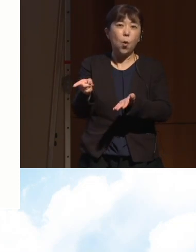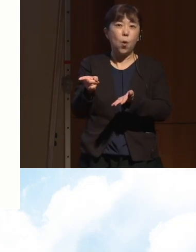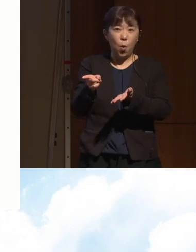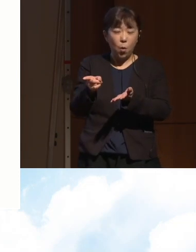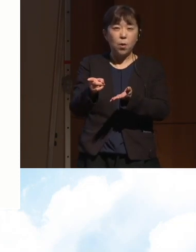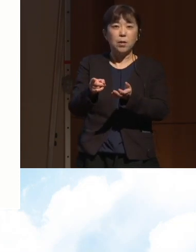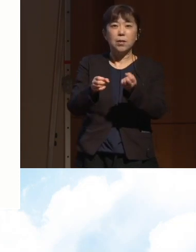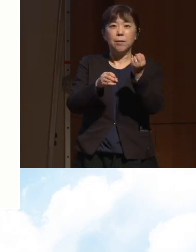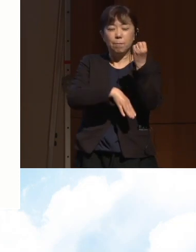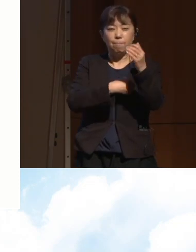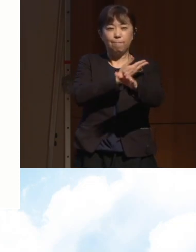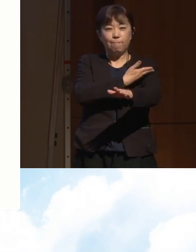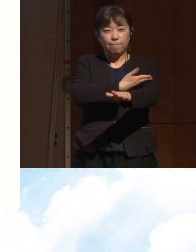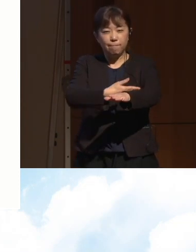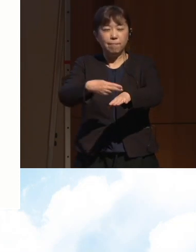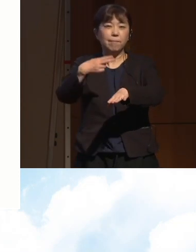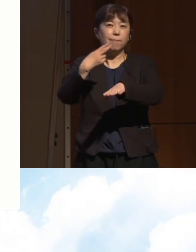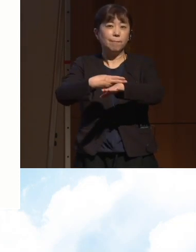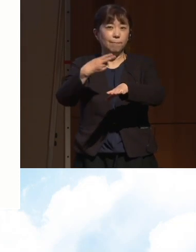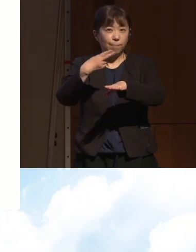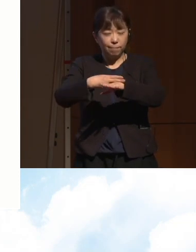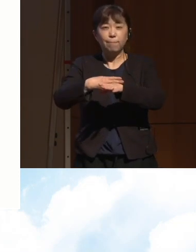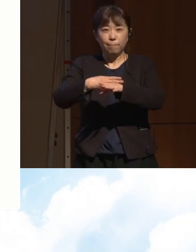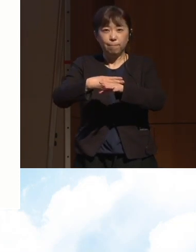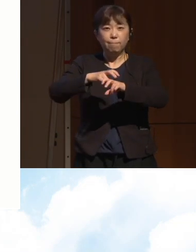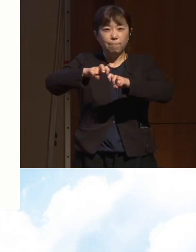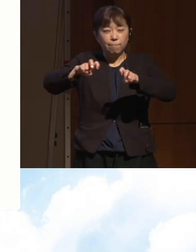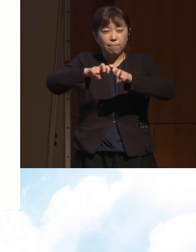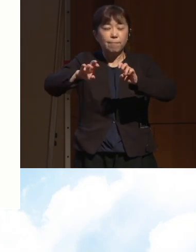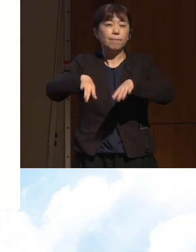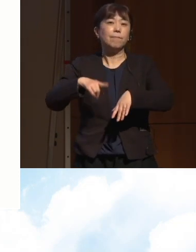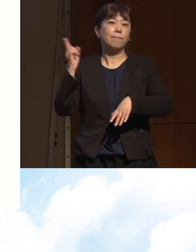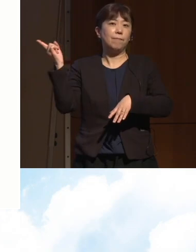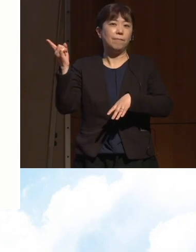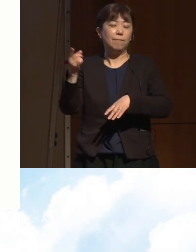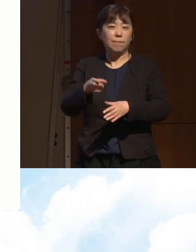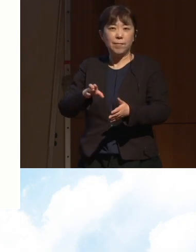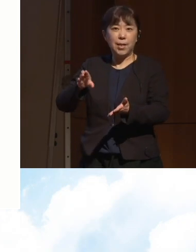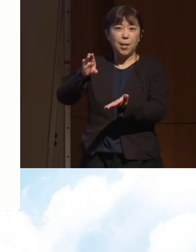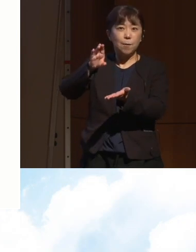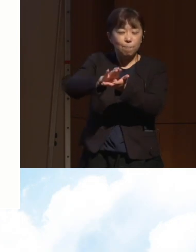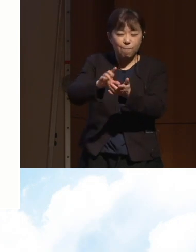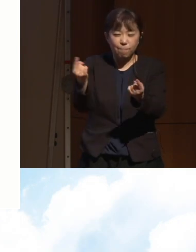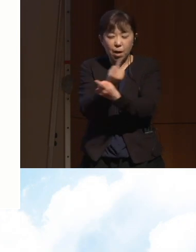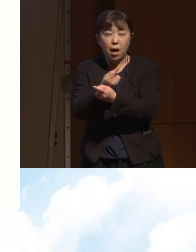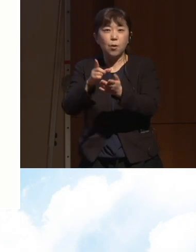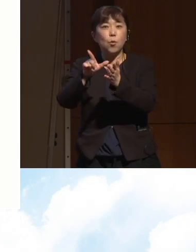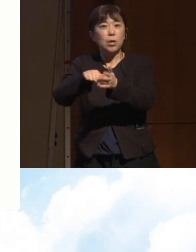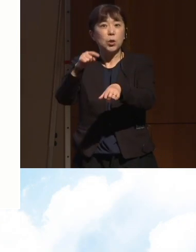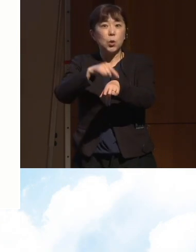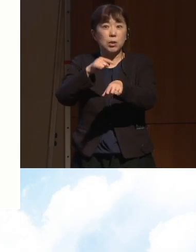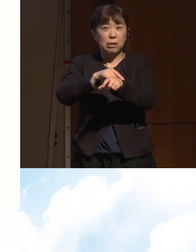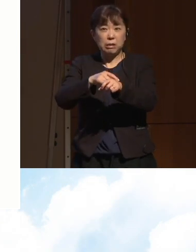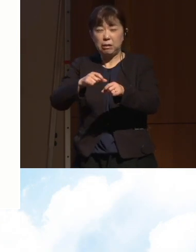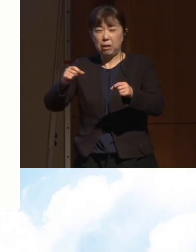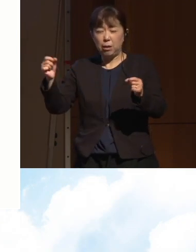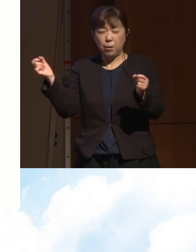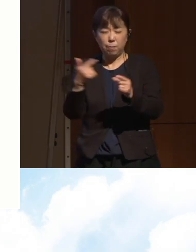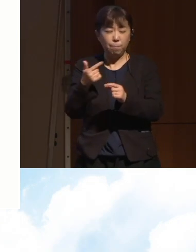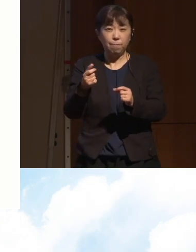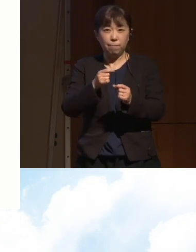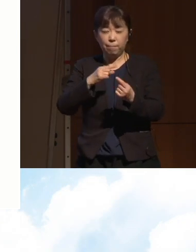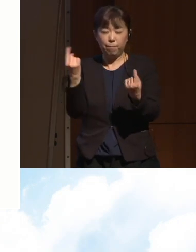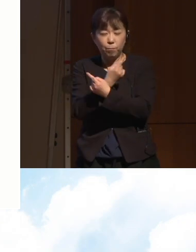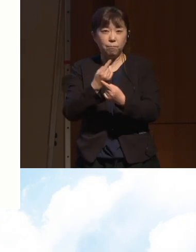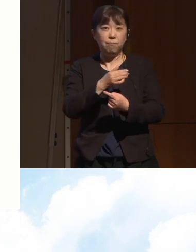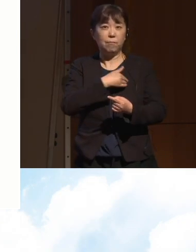and skills to actually execute the pit stops, at a much faster rate. They had to